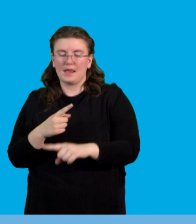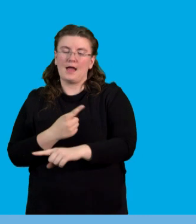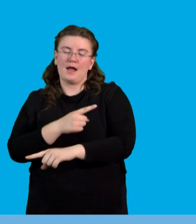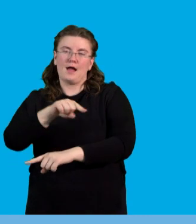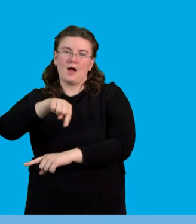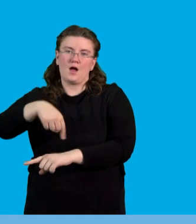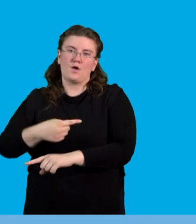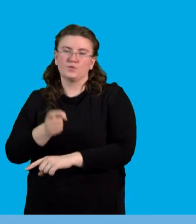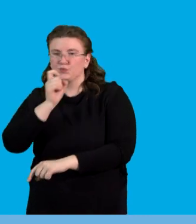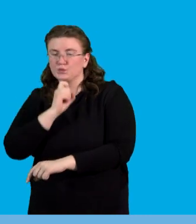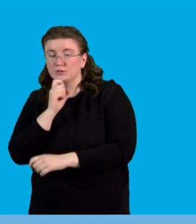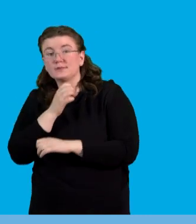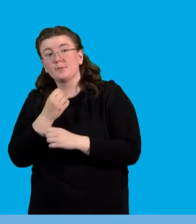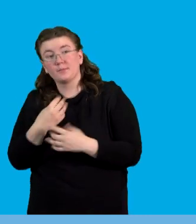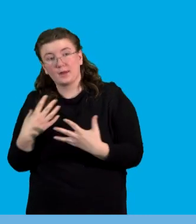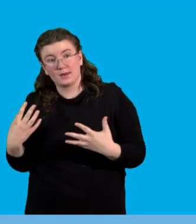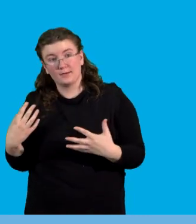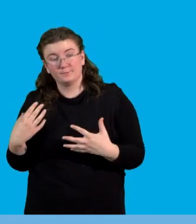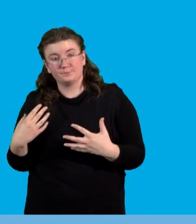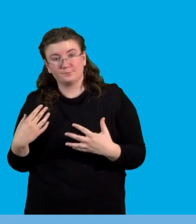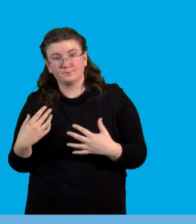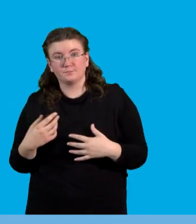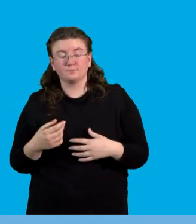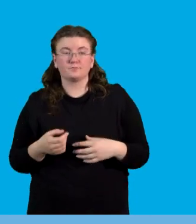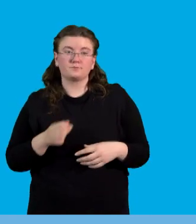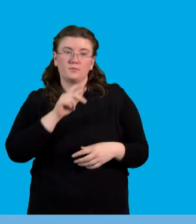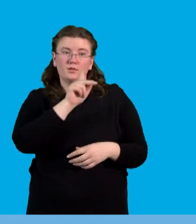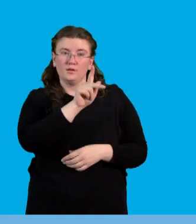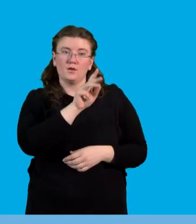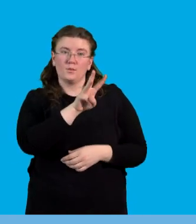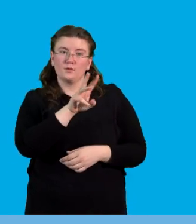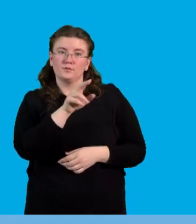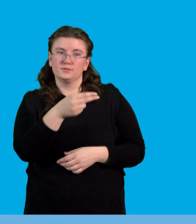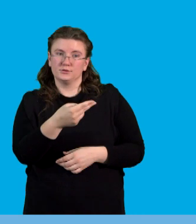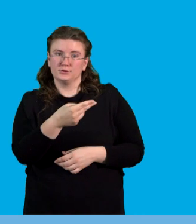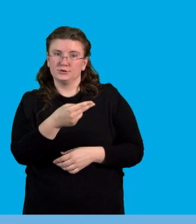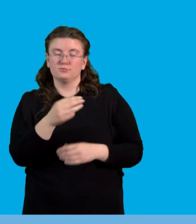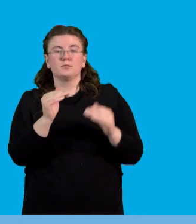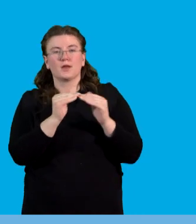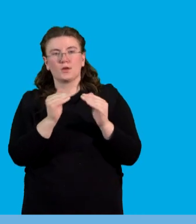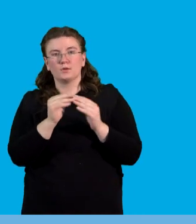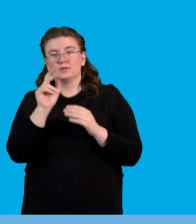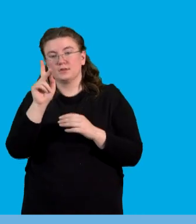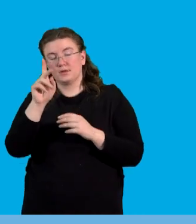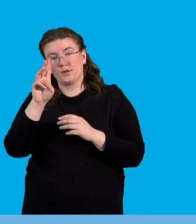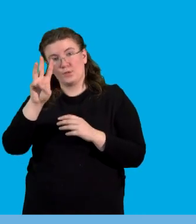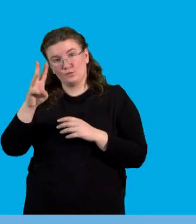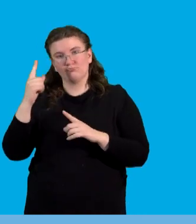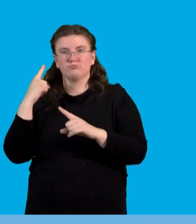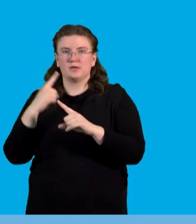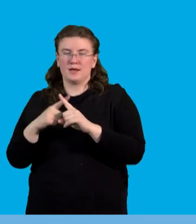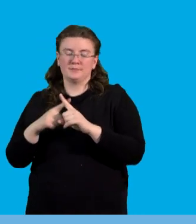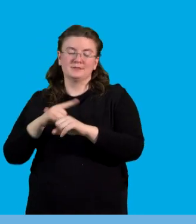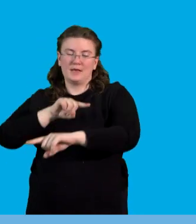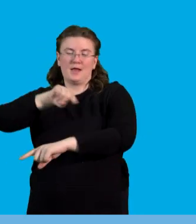that particular appliance was in use. So number of kilowatt hours is equals to the kilowatts multiplied by the number of